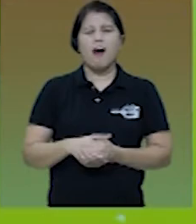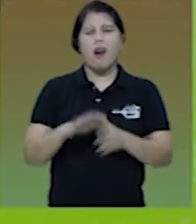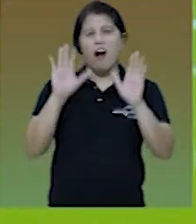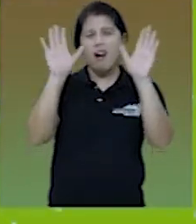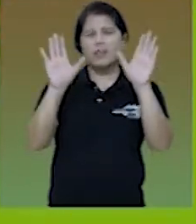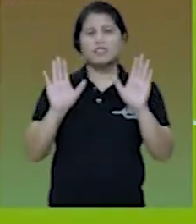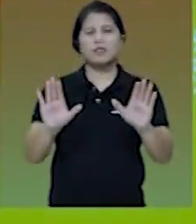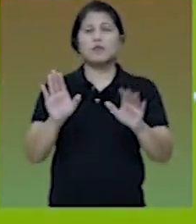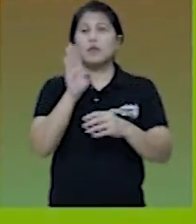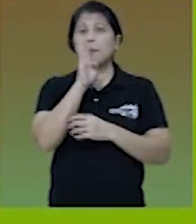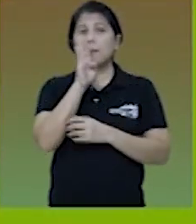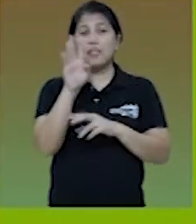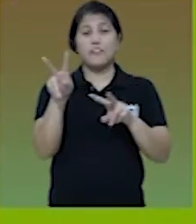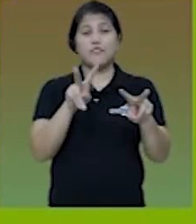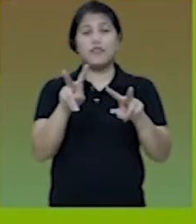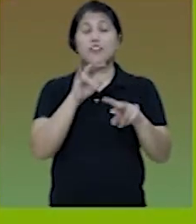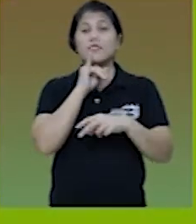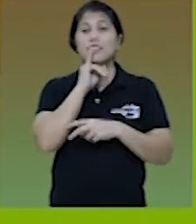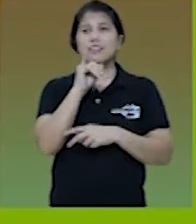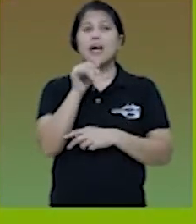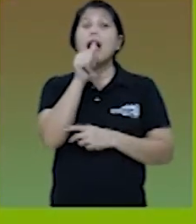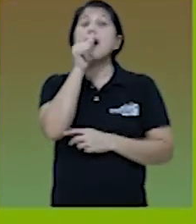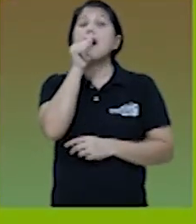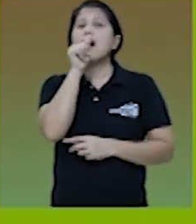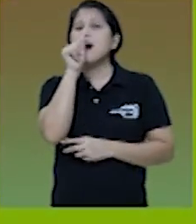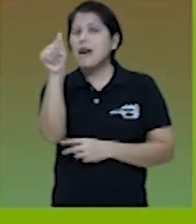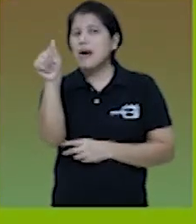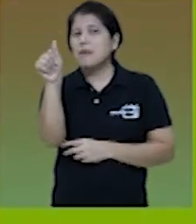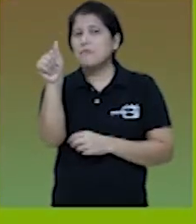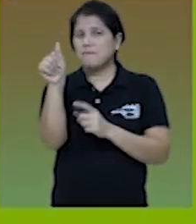Awesome! The be verb is am.